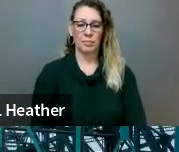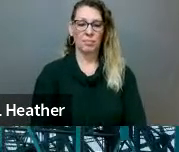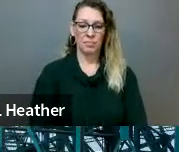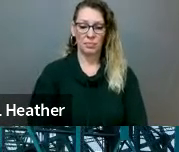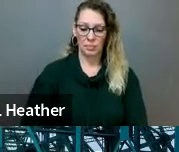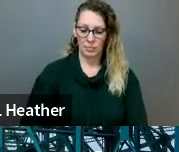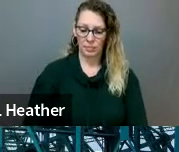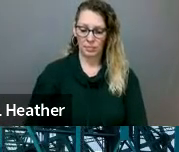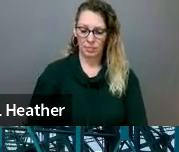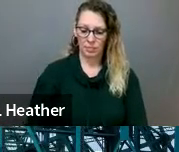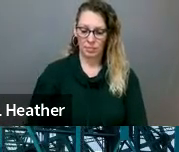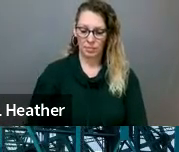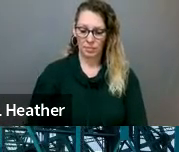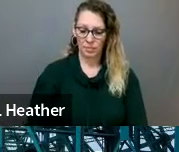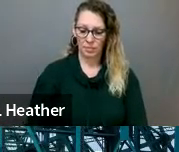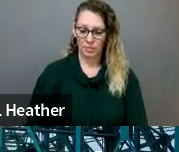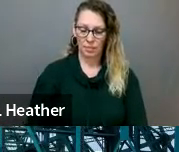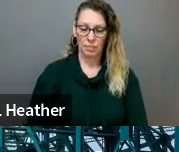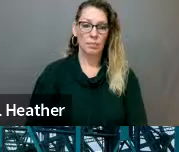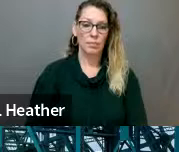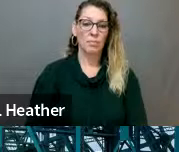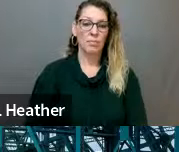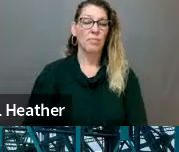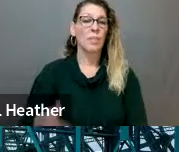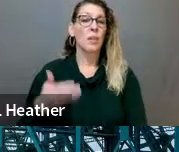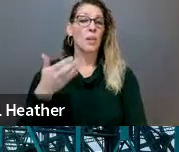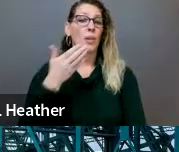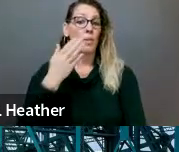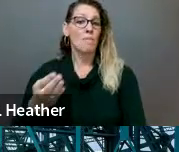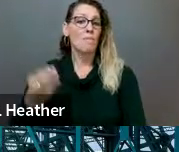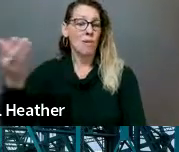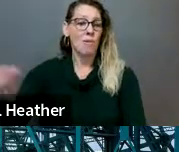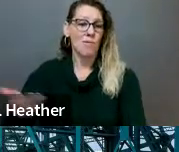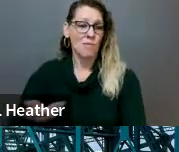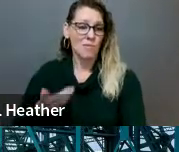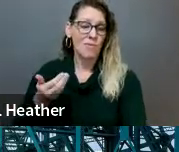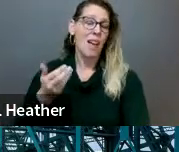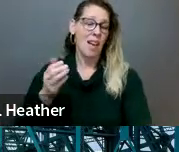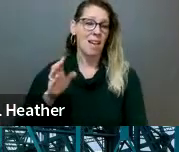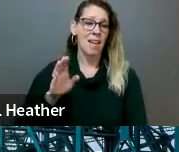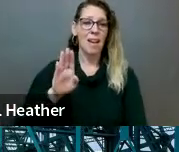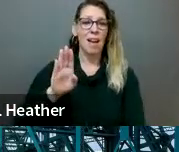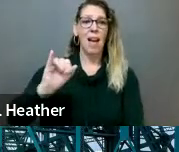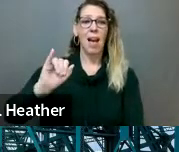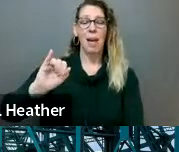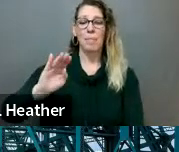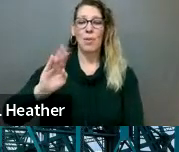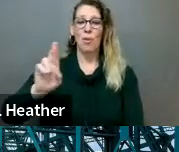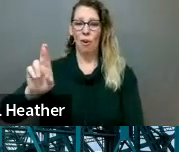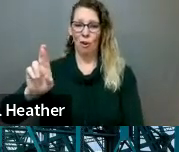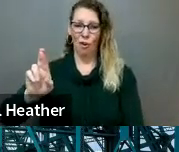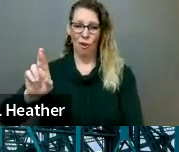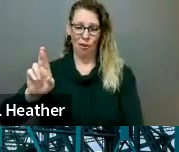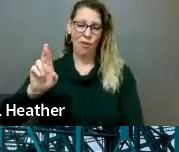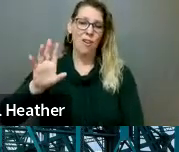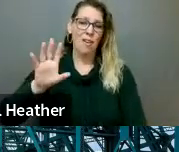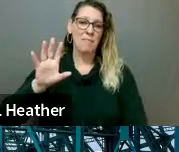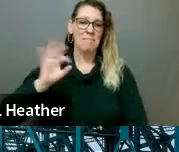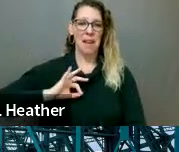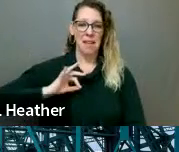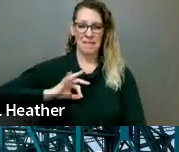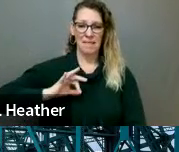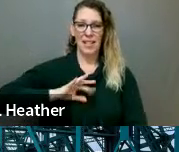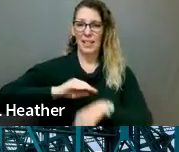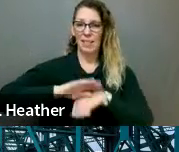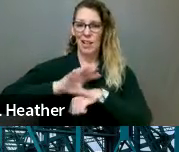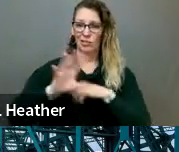So good morning, all. Welcome to the IDR Community Benefits Advisory Group meeting. Just want to give some folks a heads up